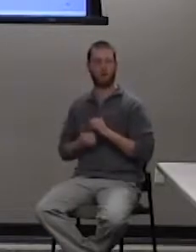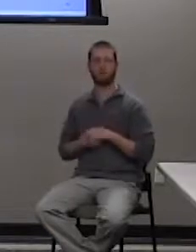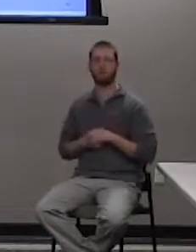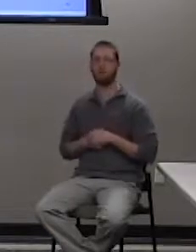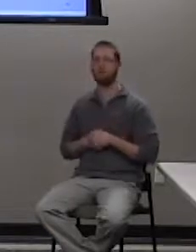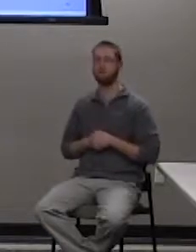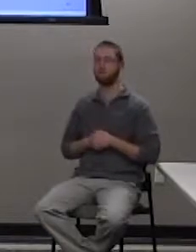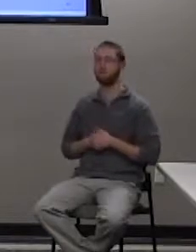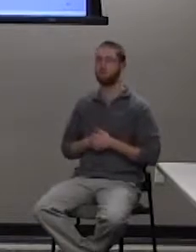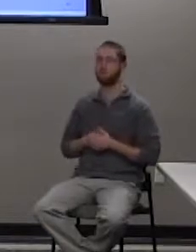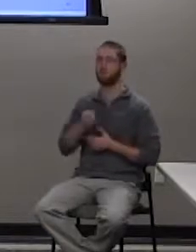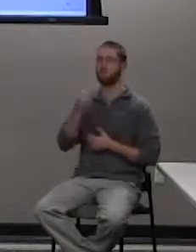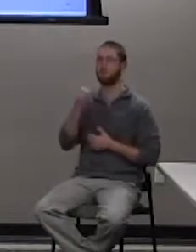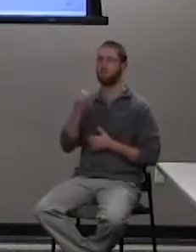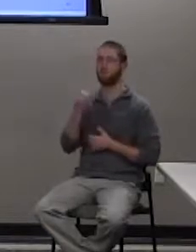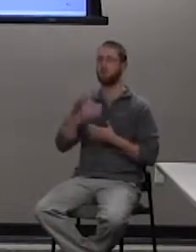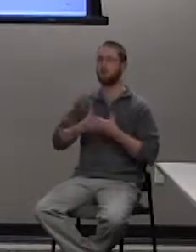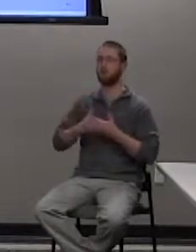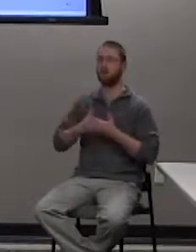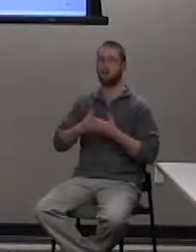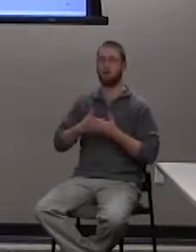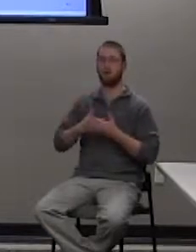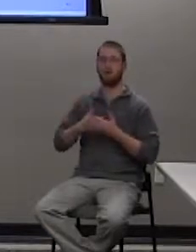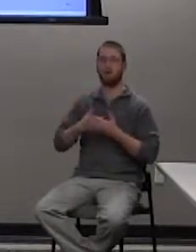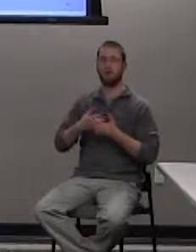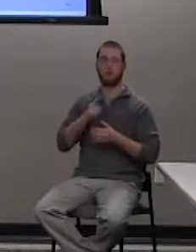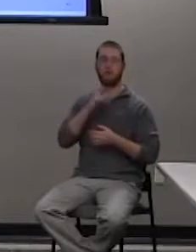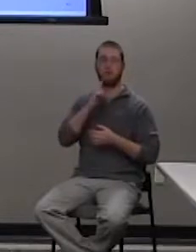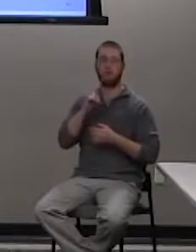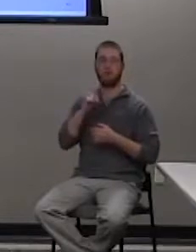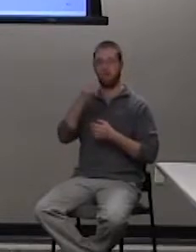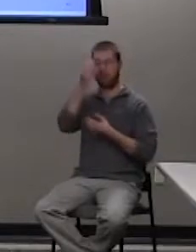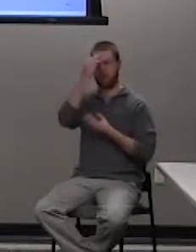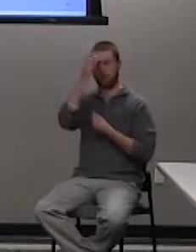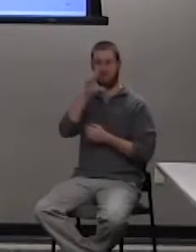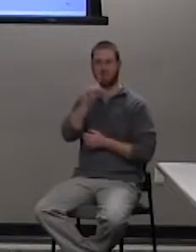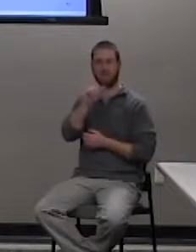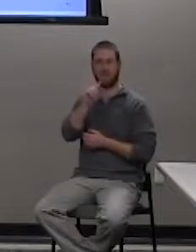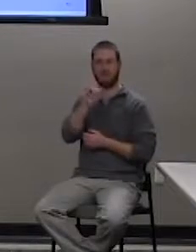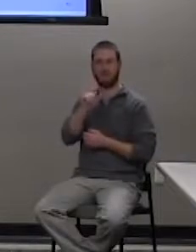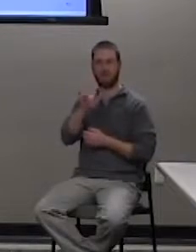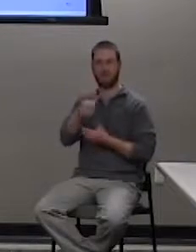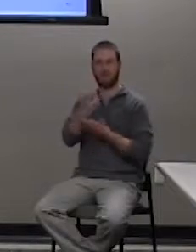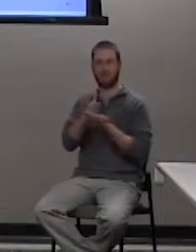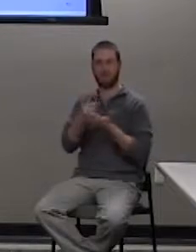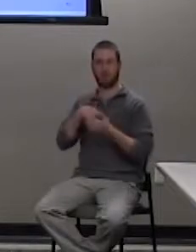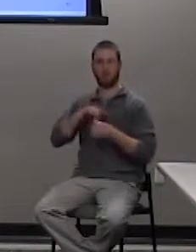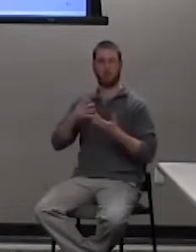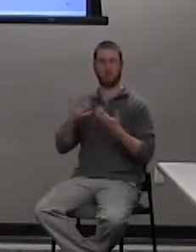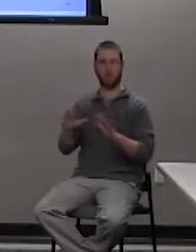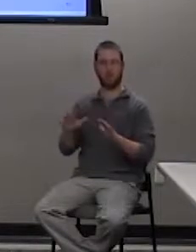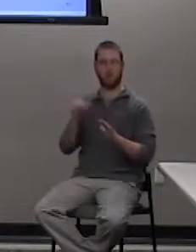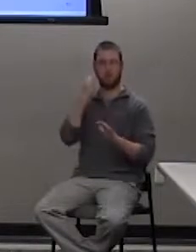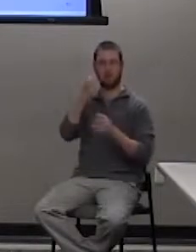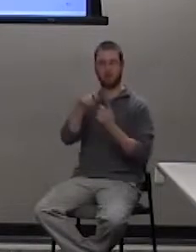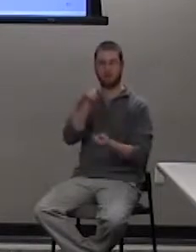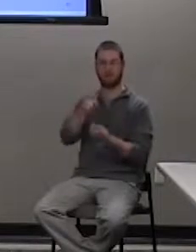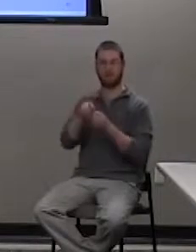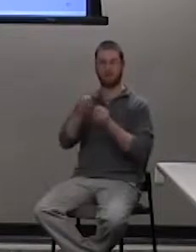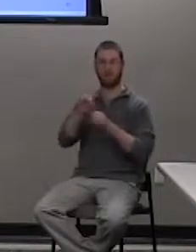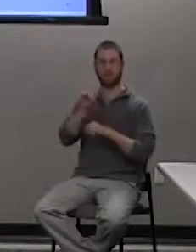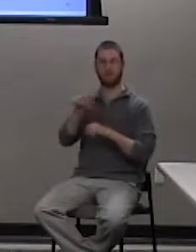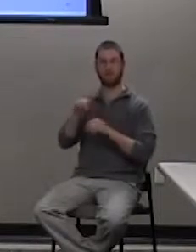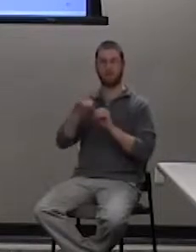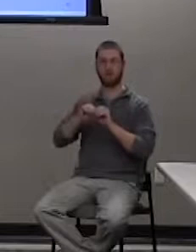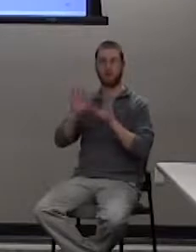So the next time, we're effectively done with the data piece of this. If there's specific questions you have that you want to clarify next time,